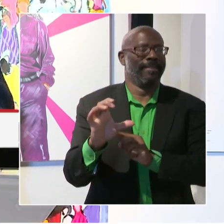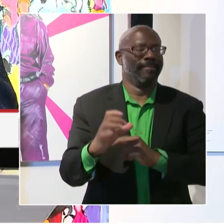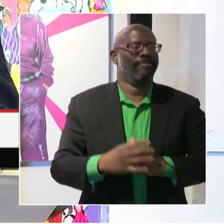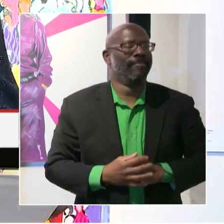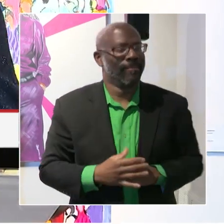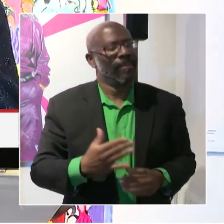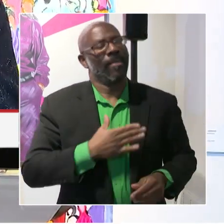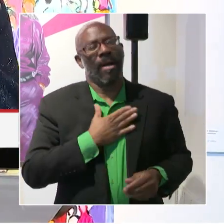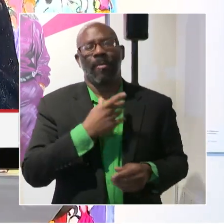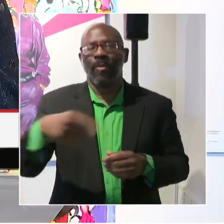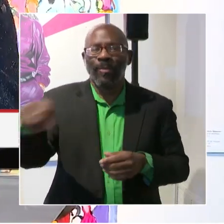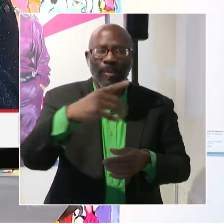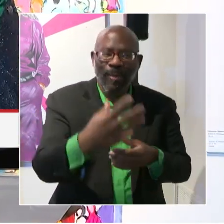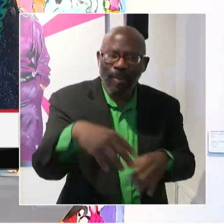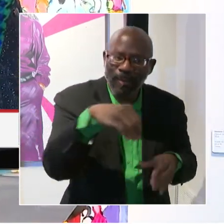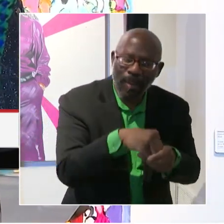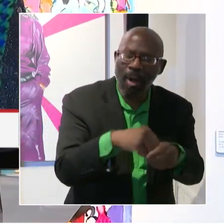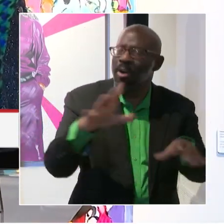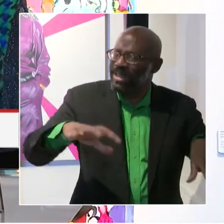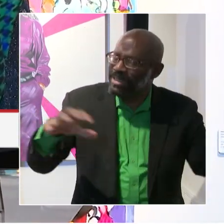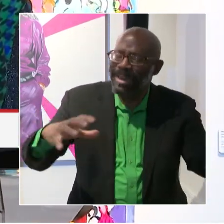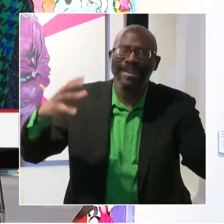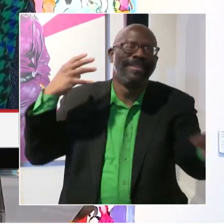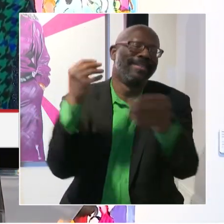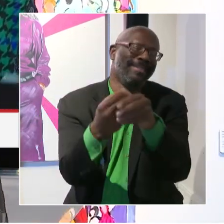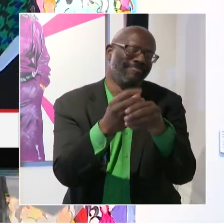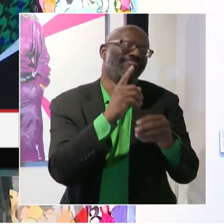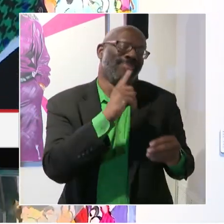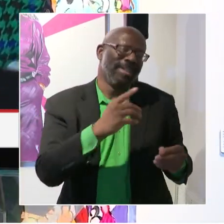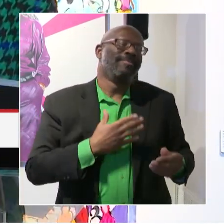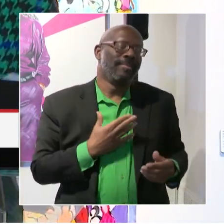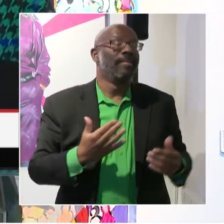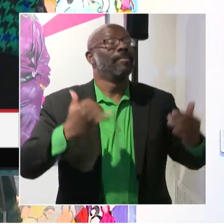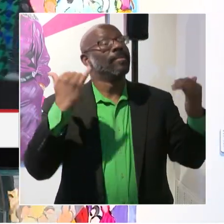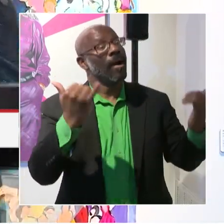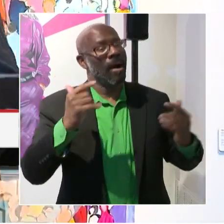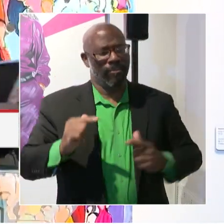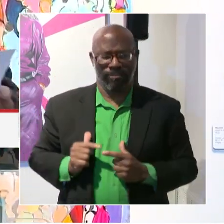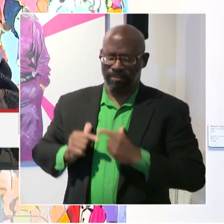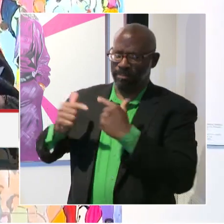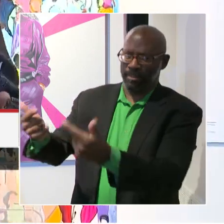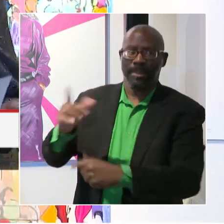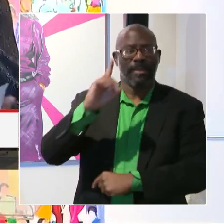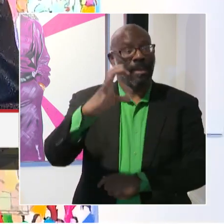thank you for your hard work. And with that, I want to acknowledge Councilmember Kenya McDuffie.